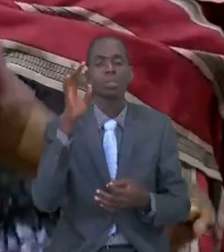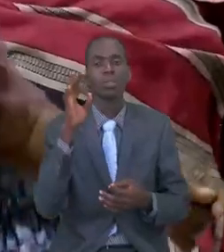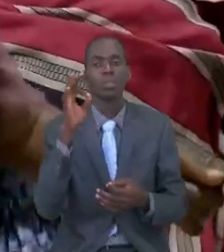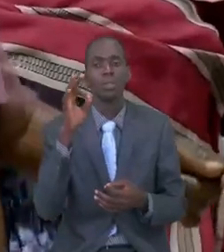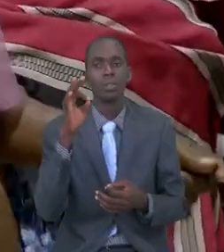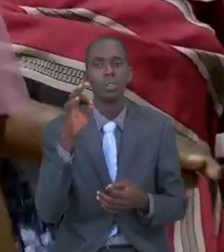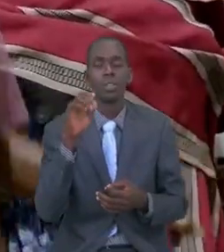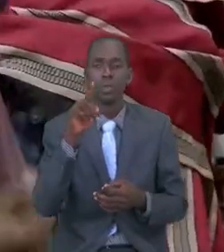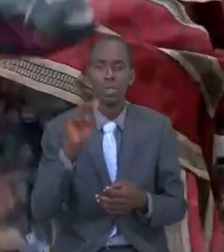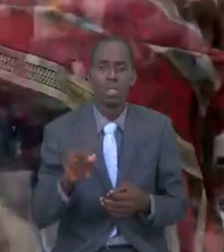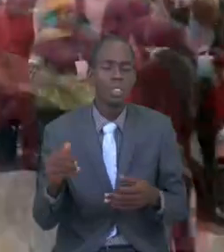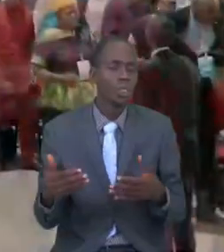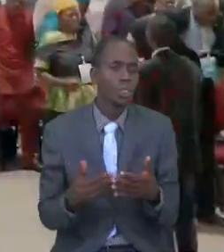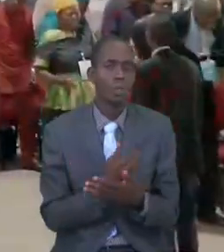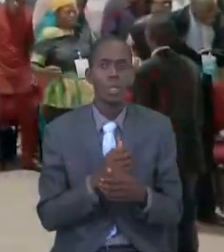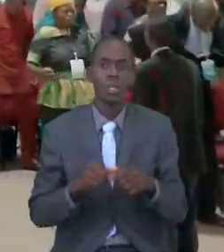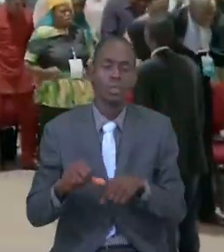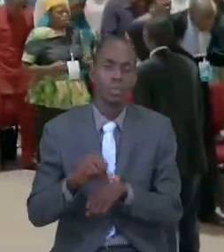a new anointing,